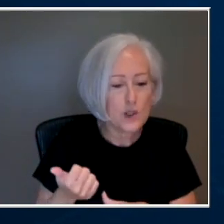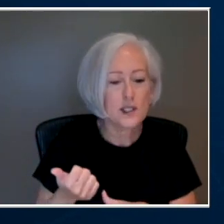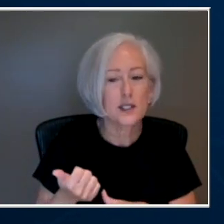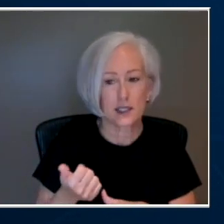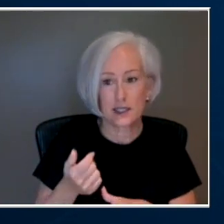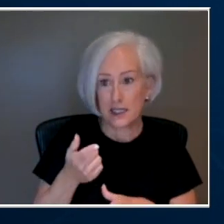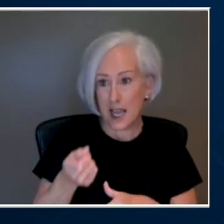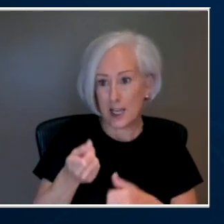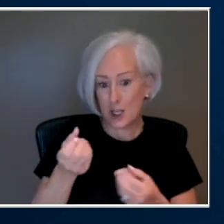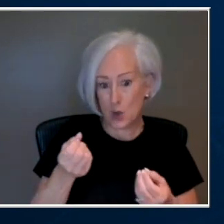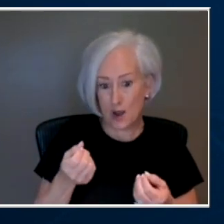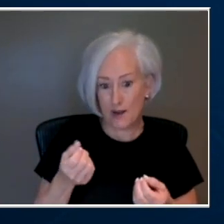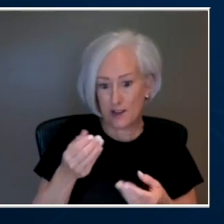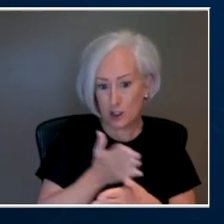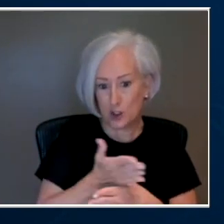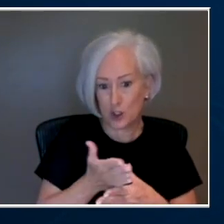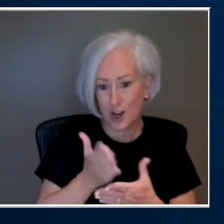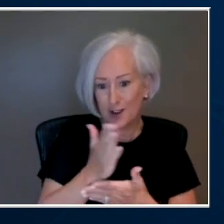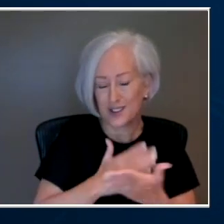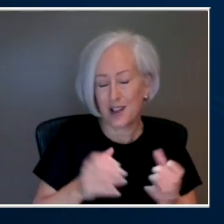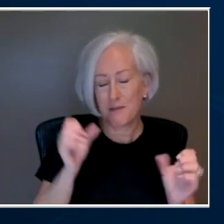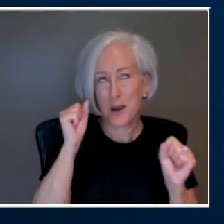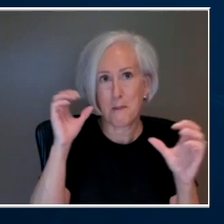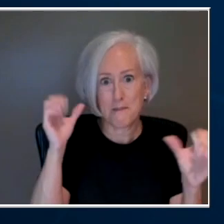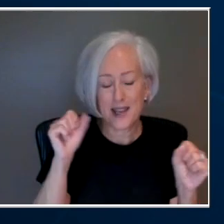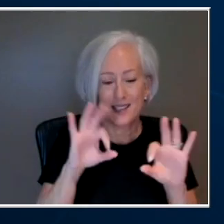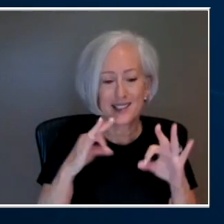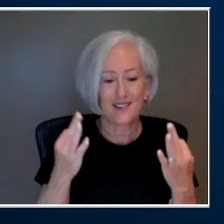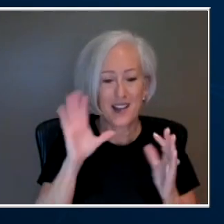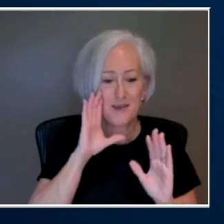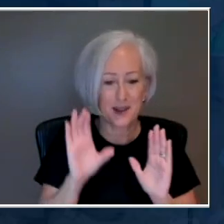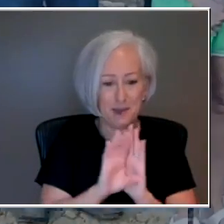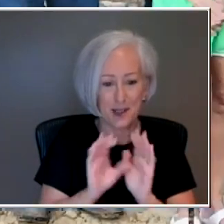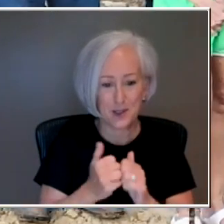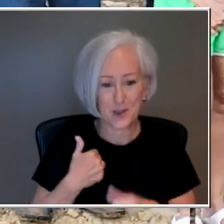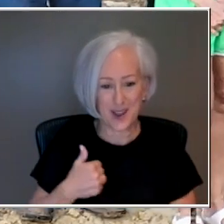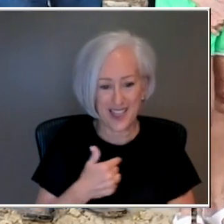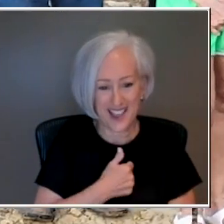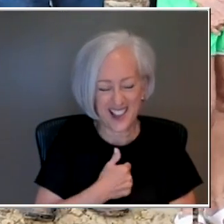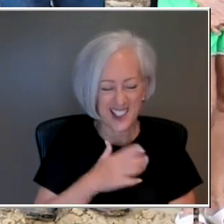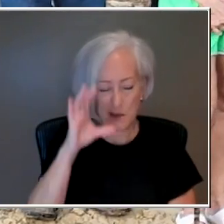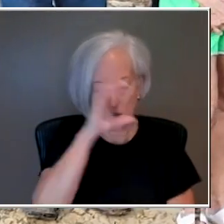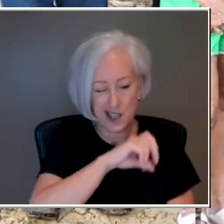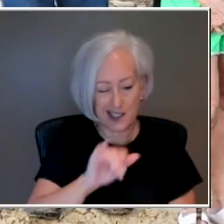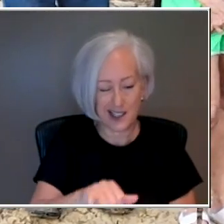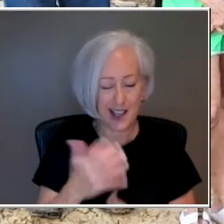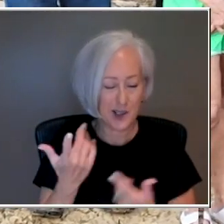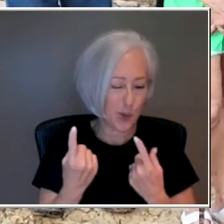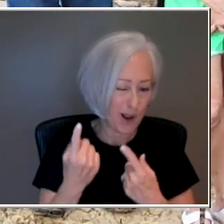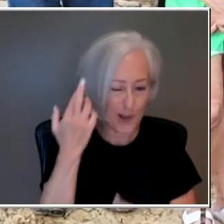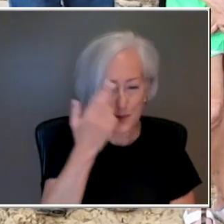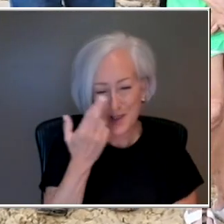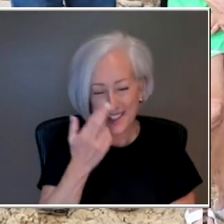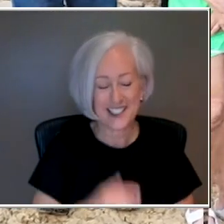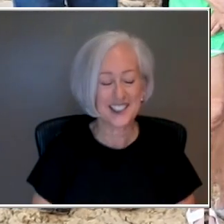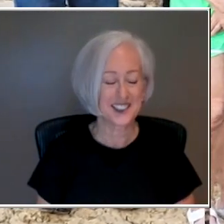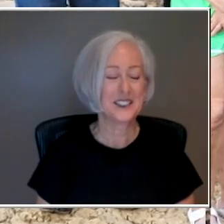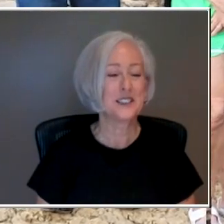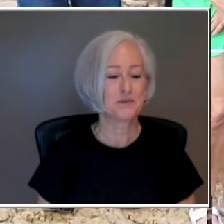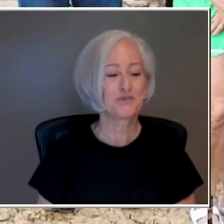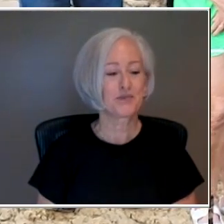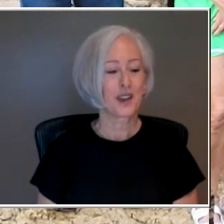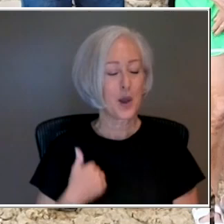some amazing family photos with us. I'm guessing that kind of played into your decision. Yes, we have